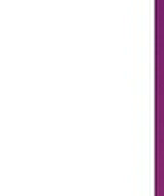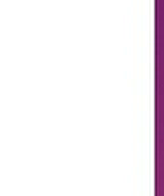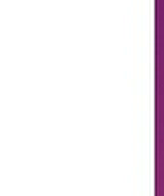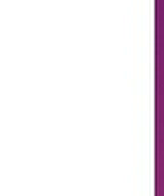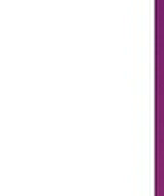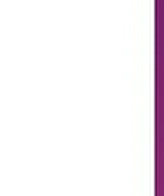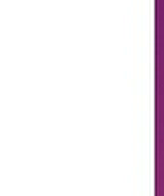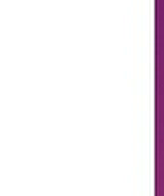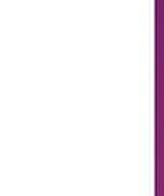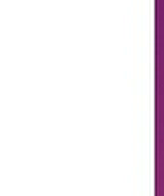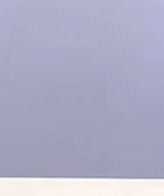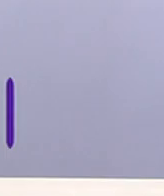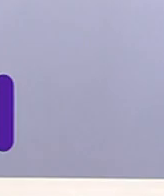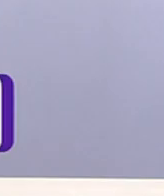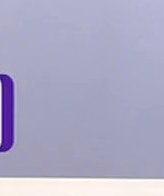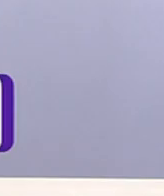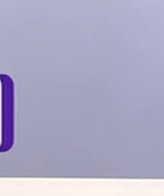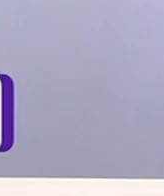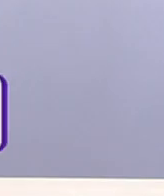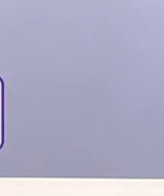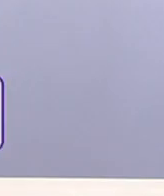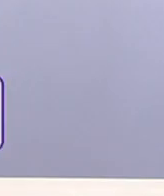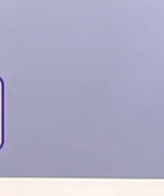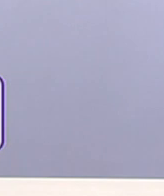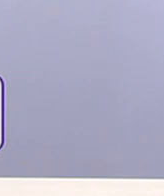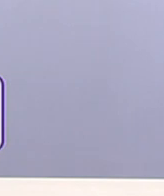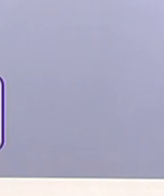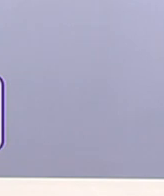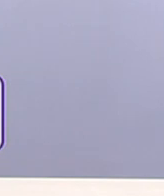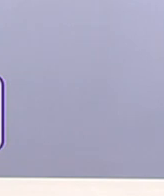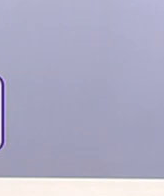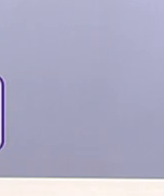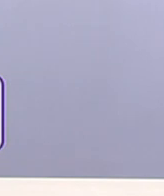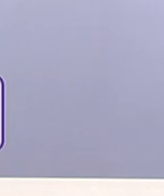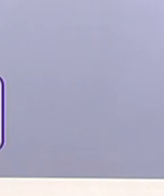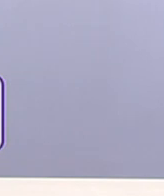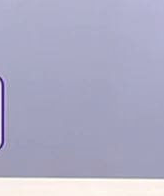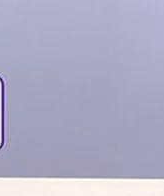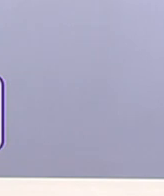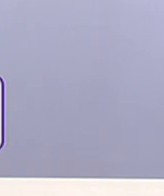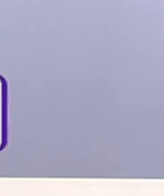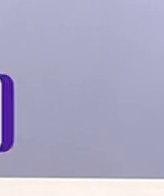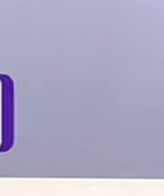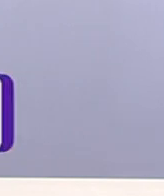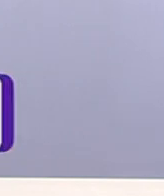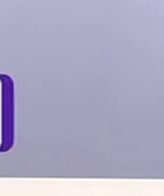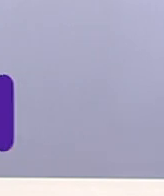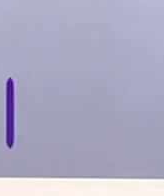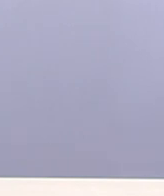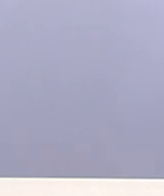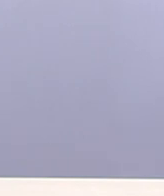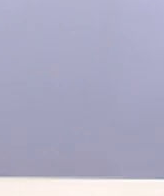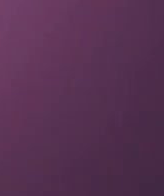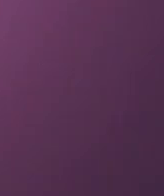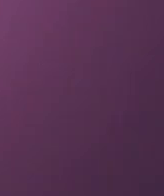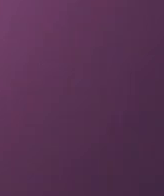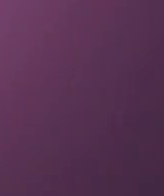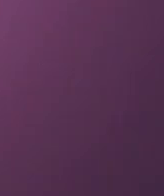sentences. It's all for now. It's time to say goodbye. Bye, everyone.